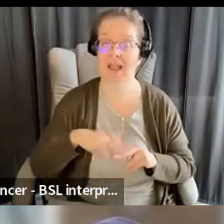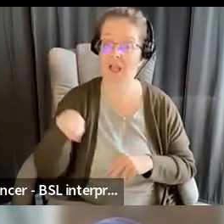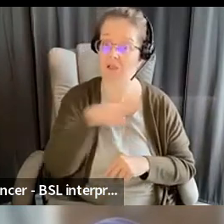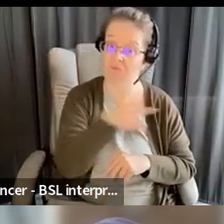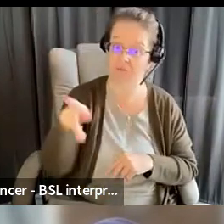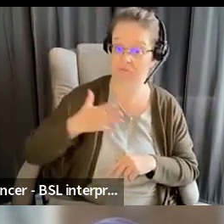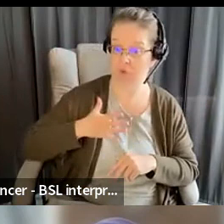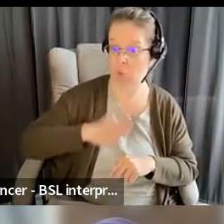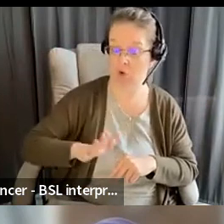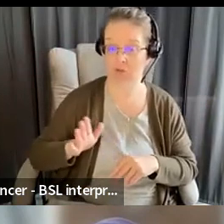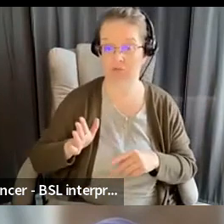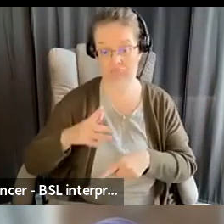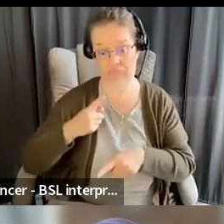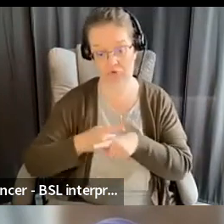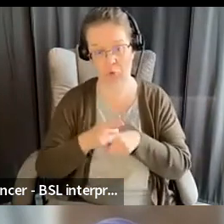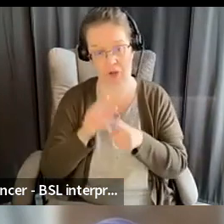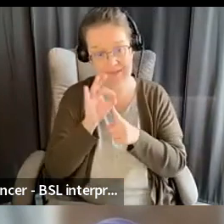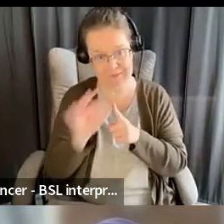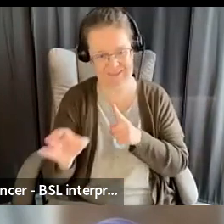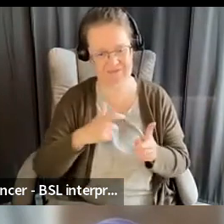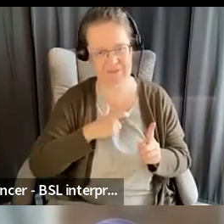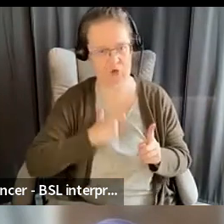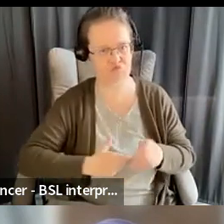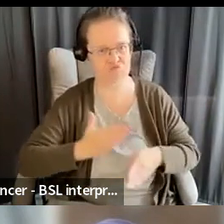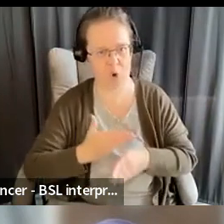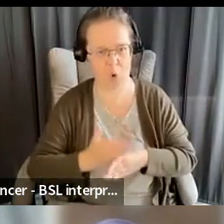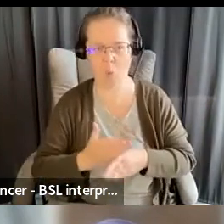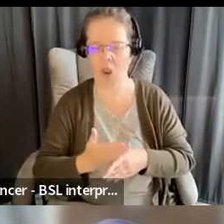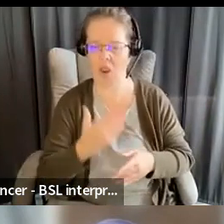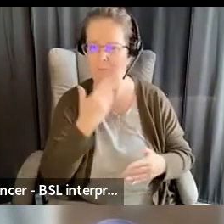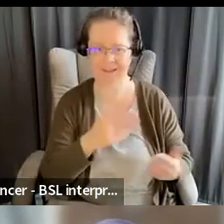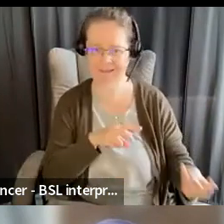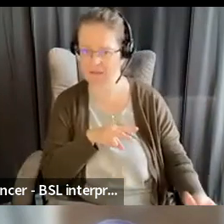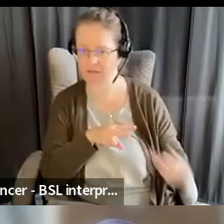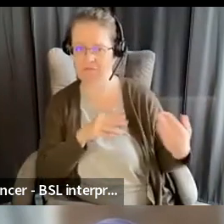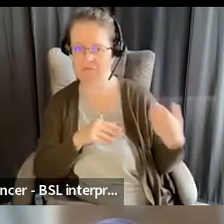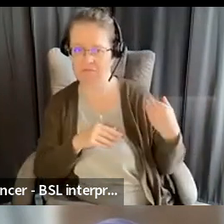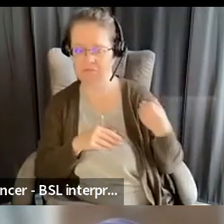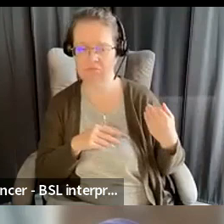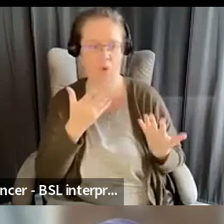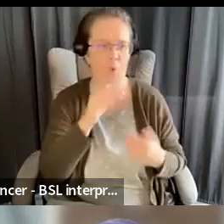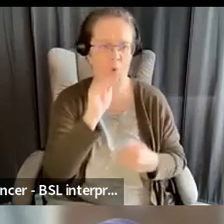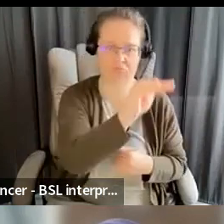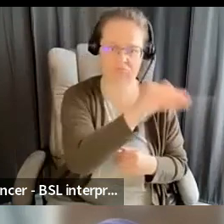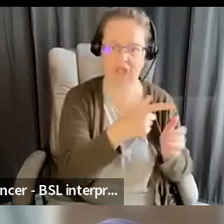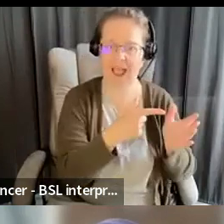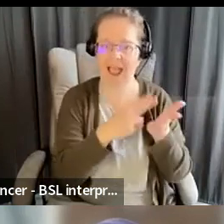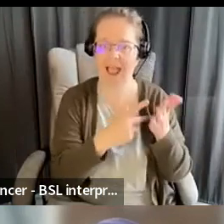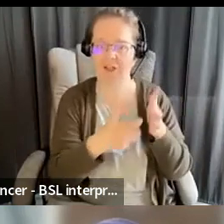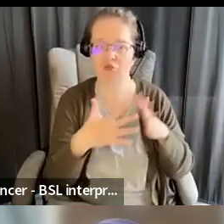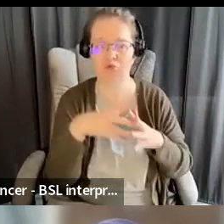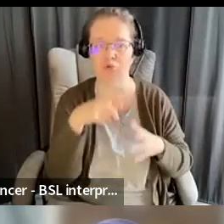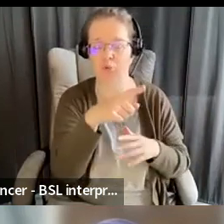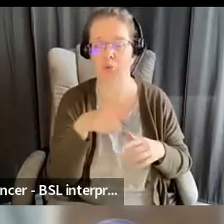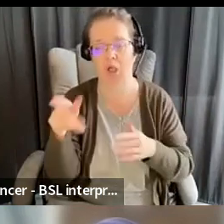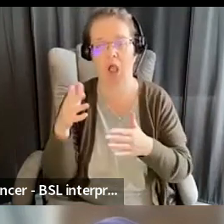would like to talk about a specific role or reach out, do reach out to Andrew on LinkedIn, as he's very kindly offered.